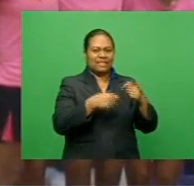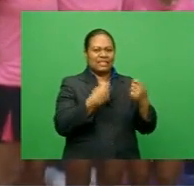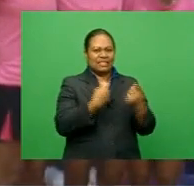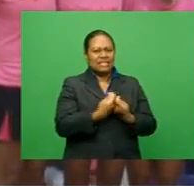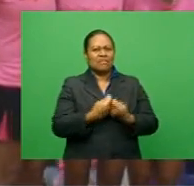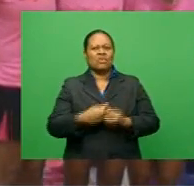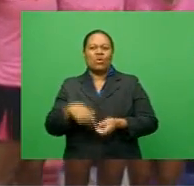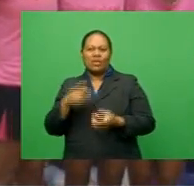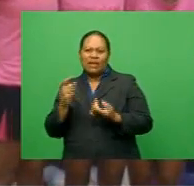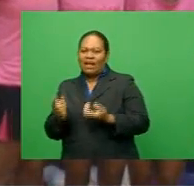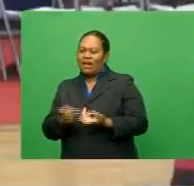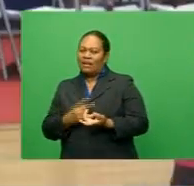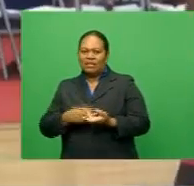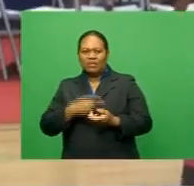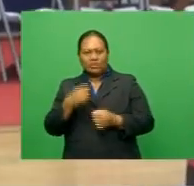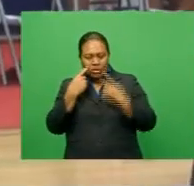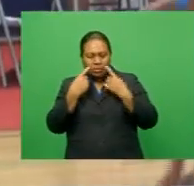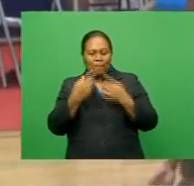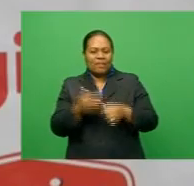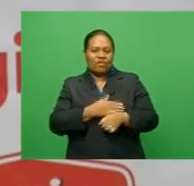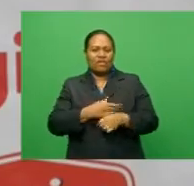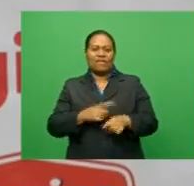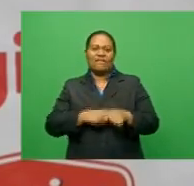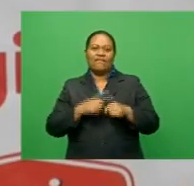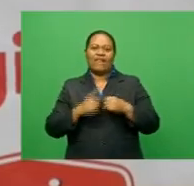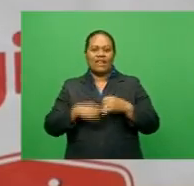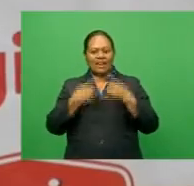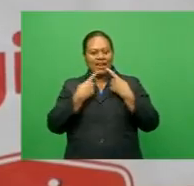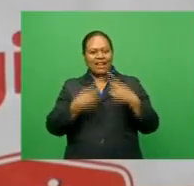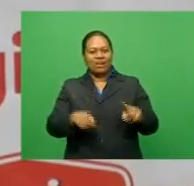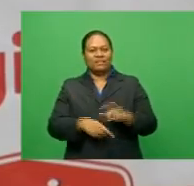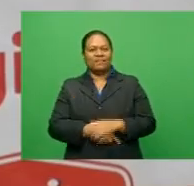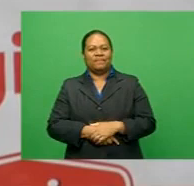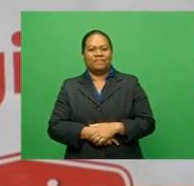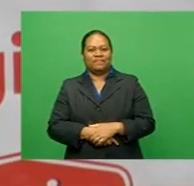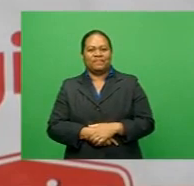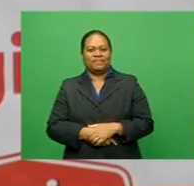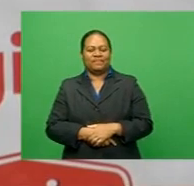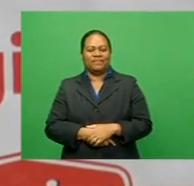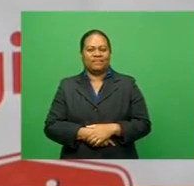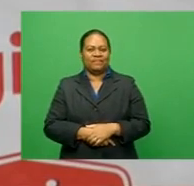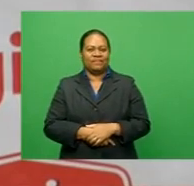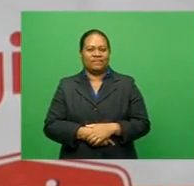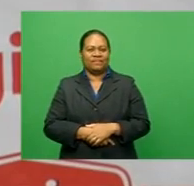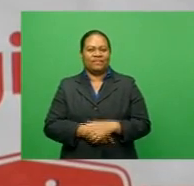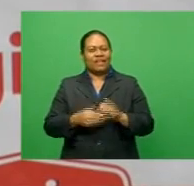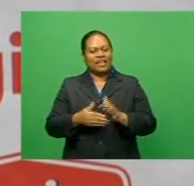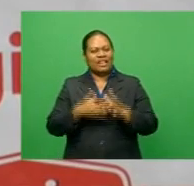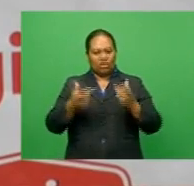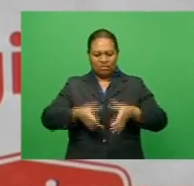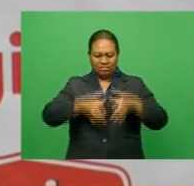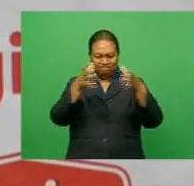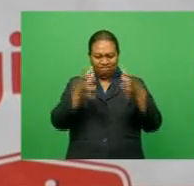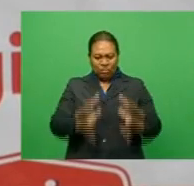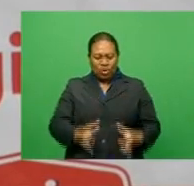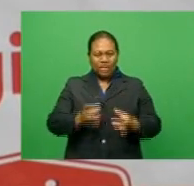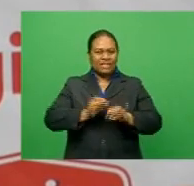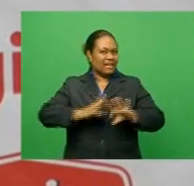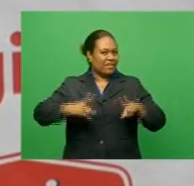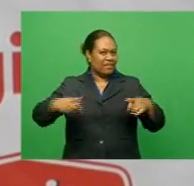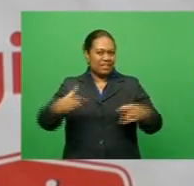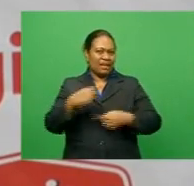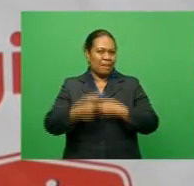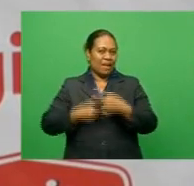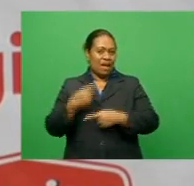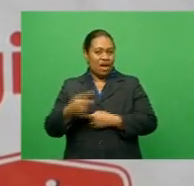later before the final team is announced. So we've just been driving home the notion of a holistic athlete. So somebody